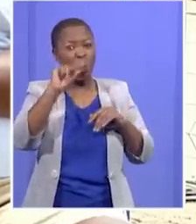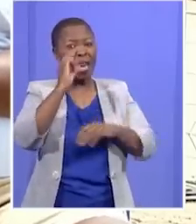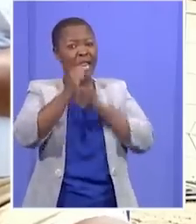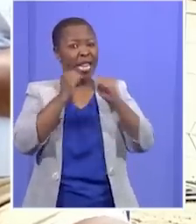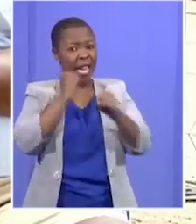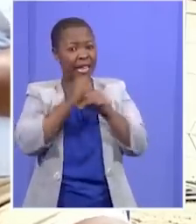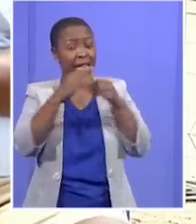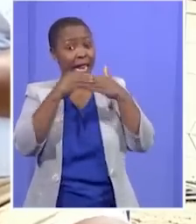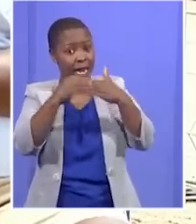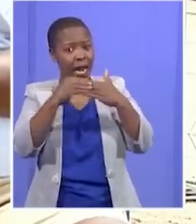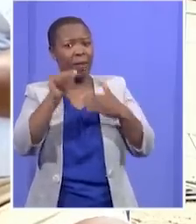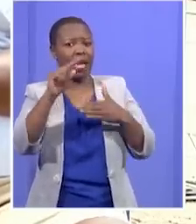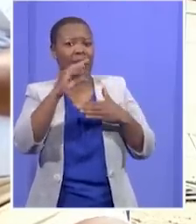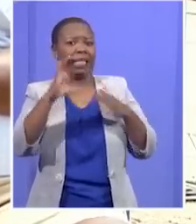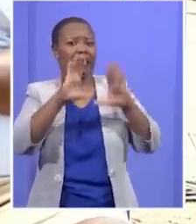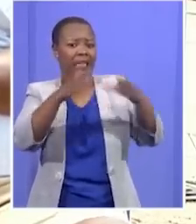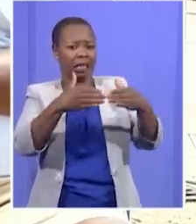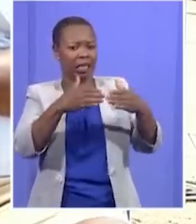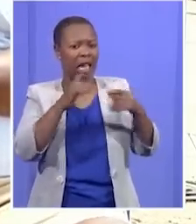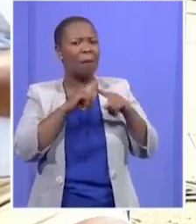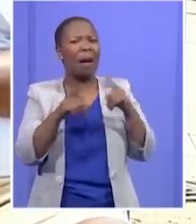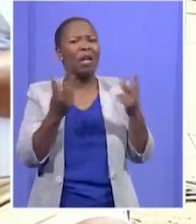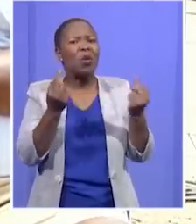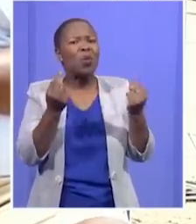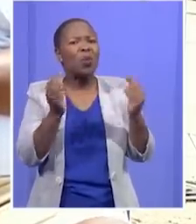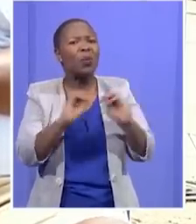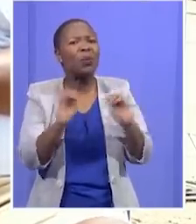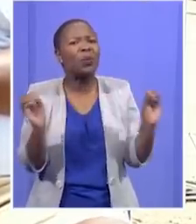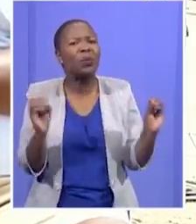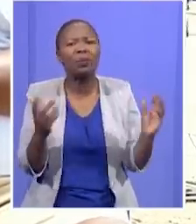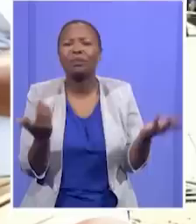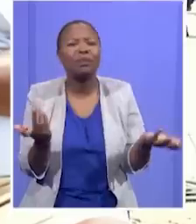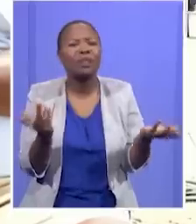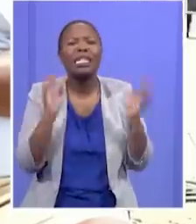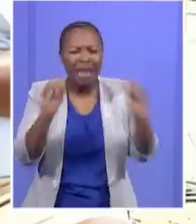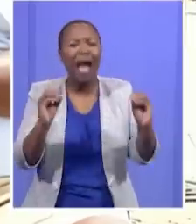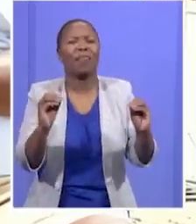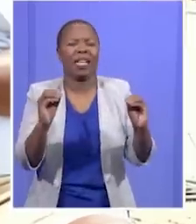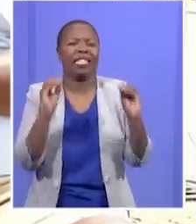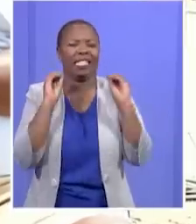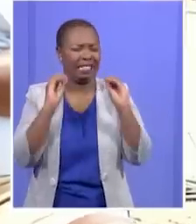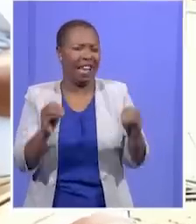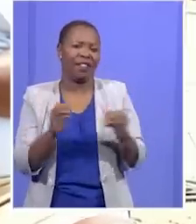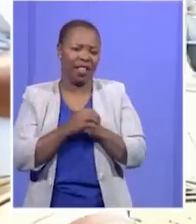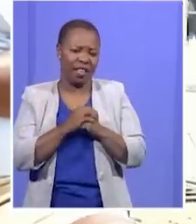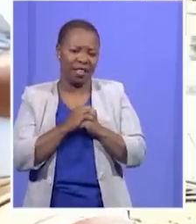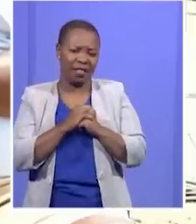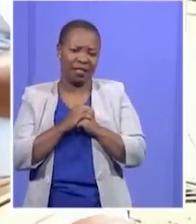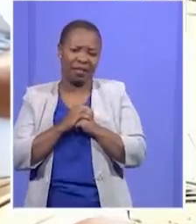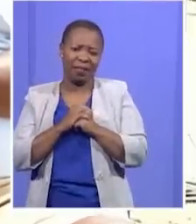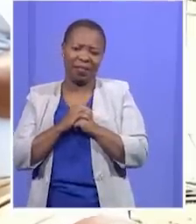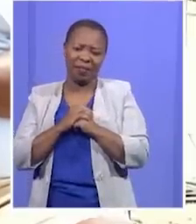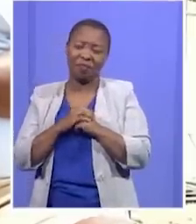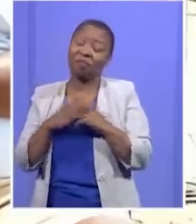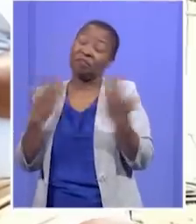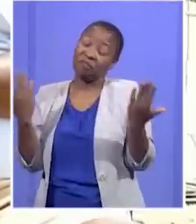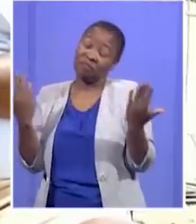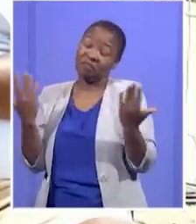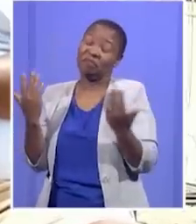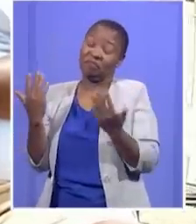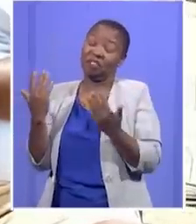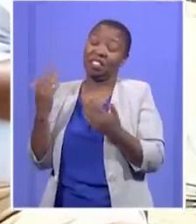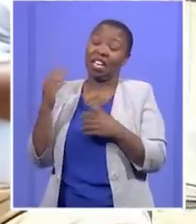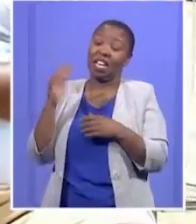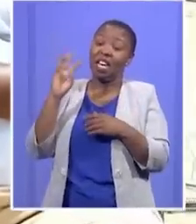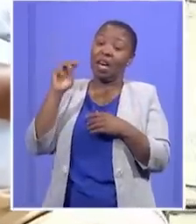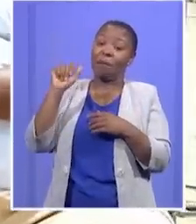He can't bring in anything new. Absolutely nothing. Oh, that is Mbhazima Shilowa for